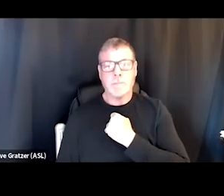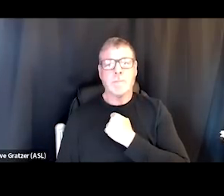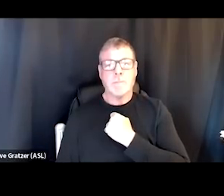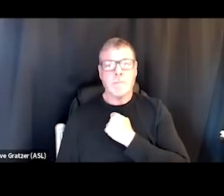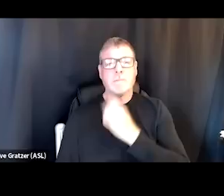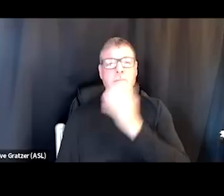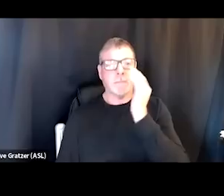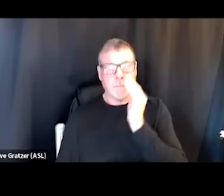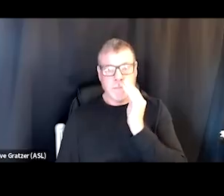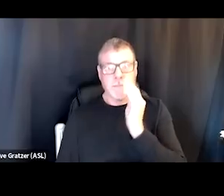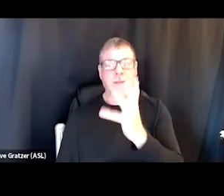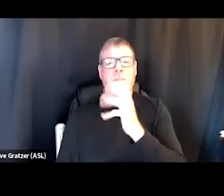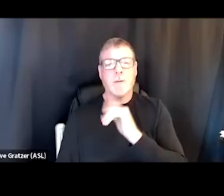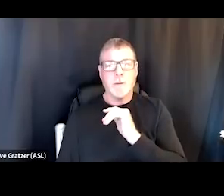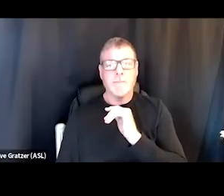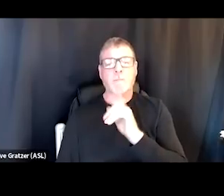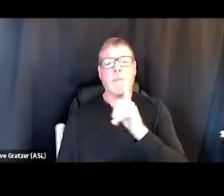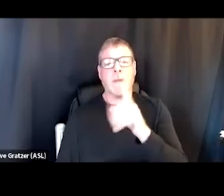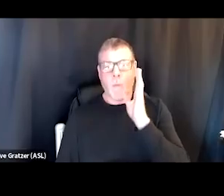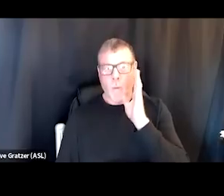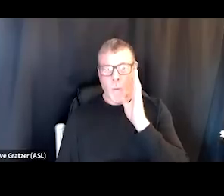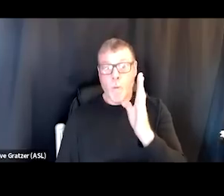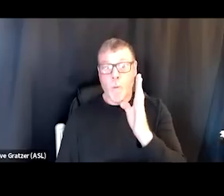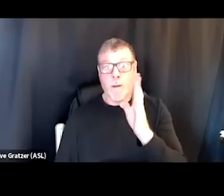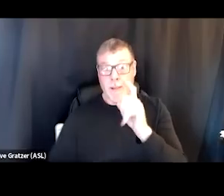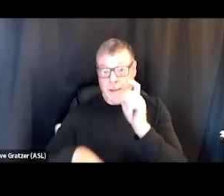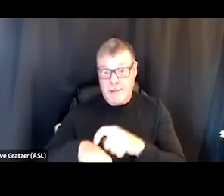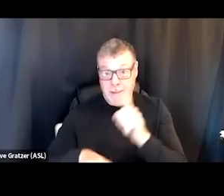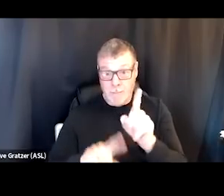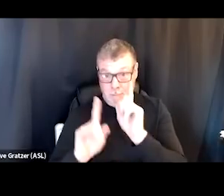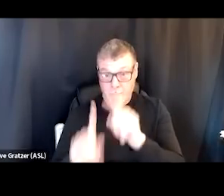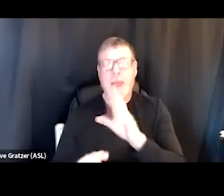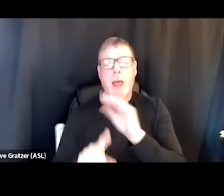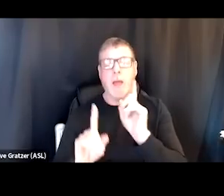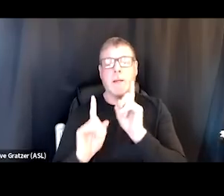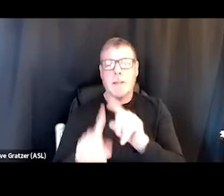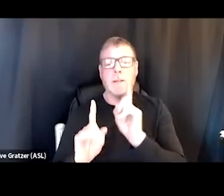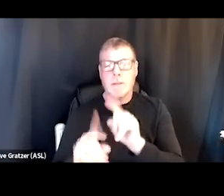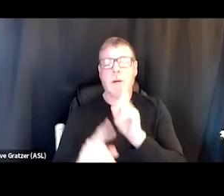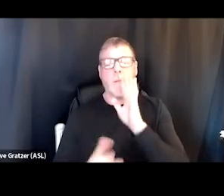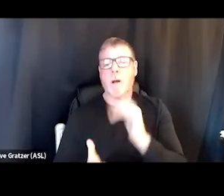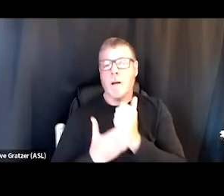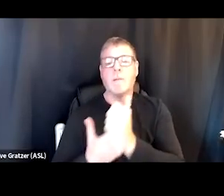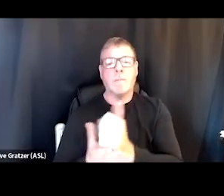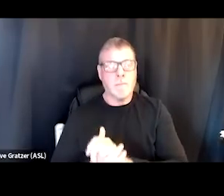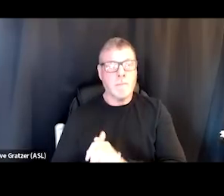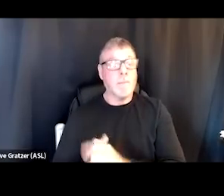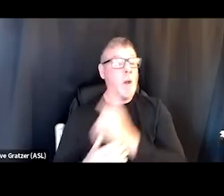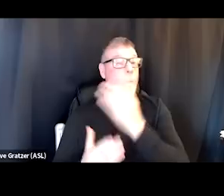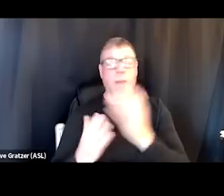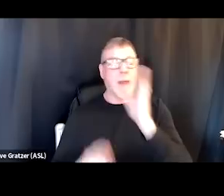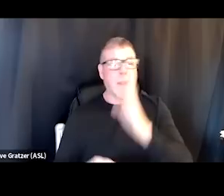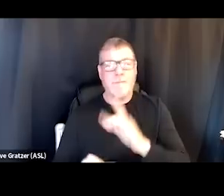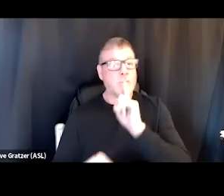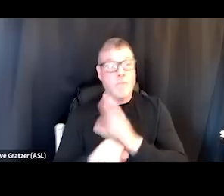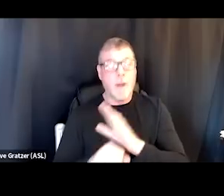just letting them know that you're going to be there when you say you're going to be there, and you're going to continue to just help them. One thing I always say is, I'm never going to promise, but I'm